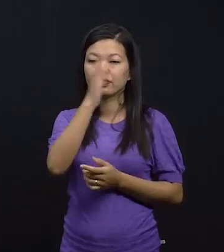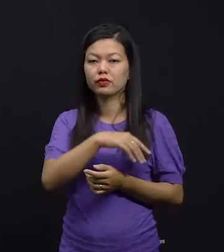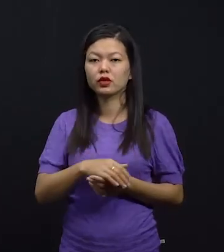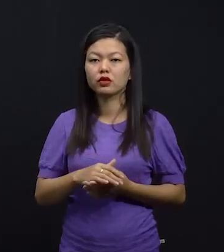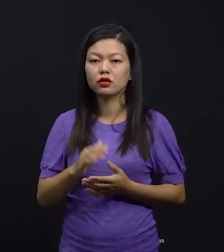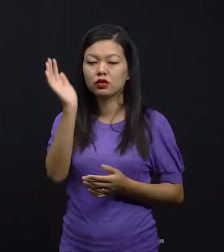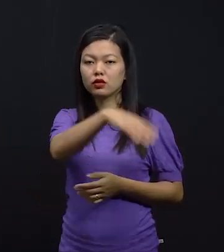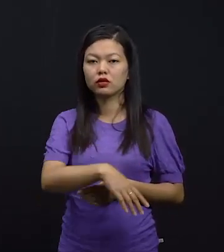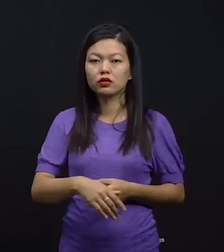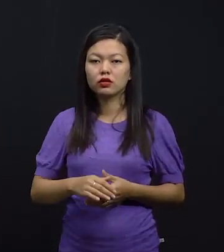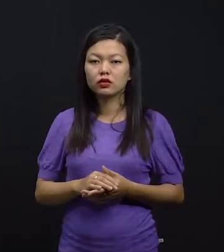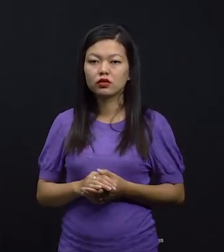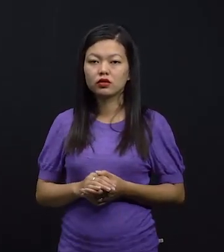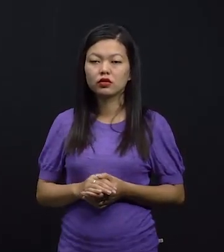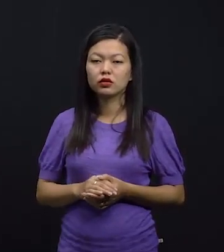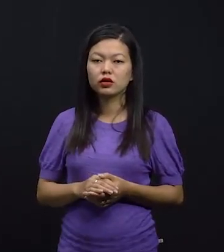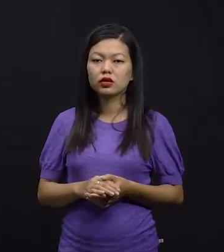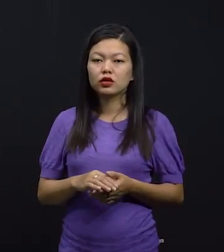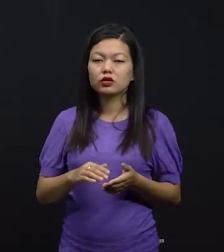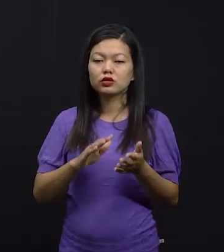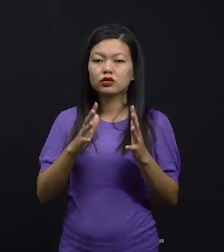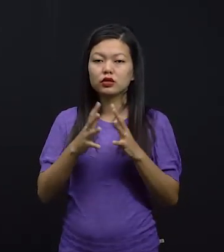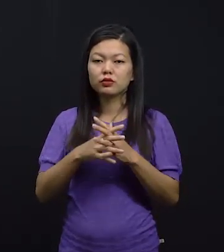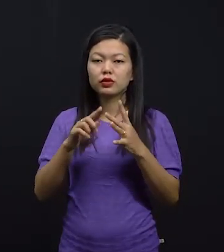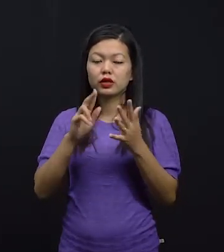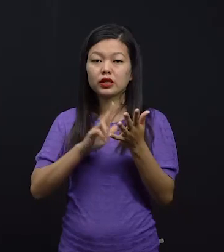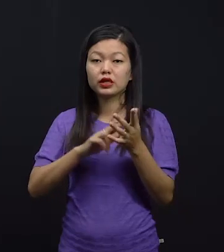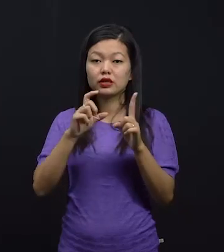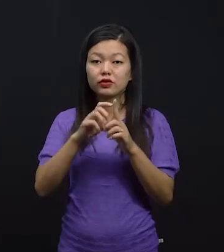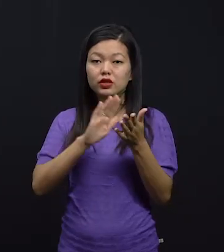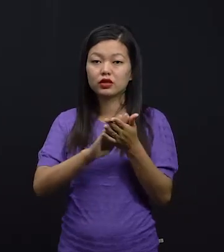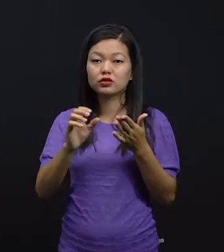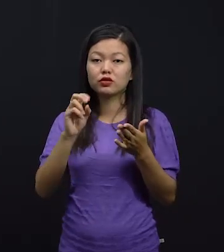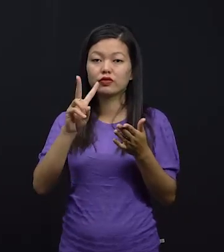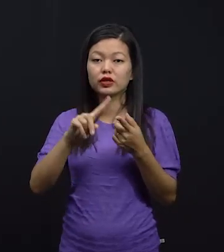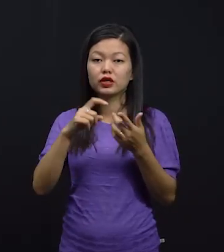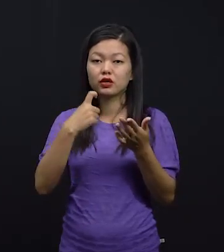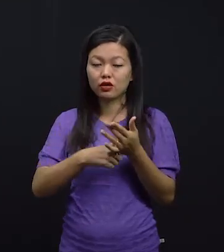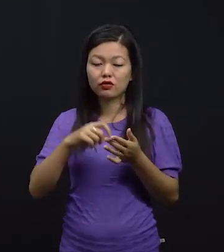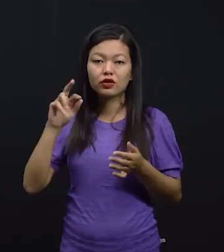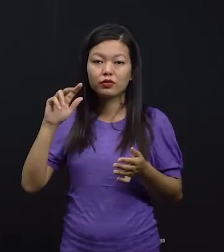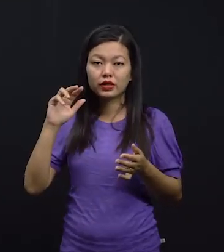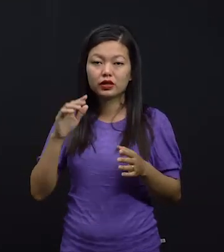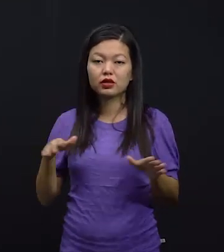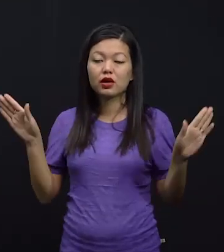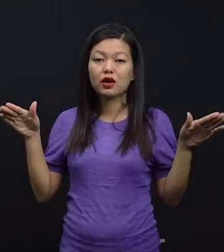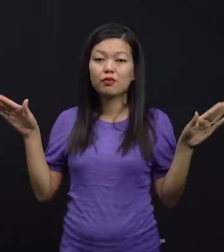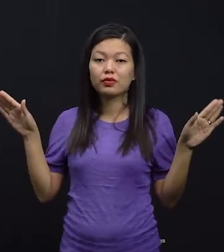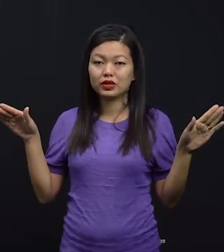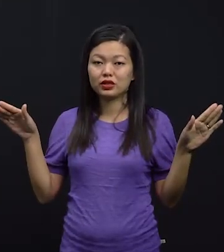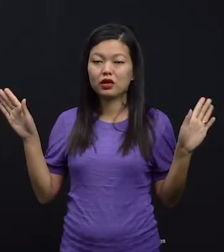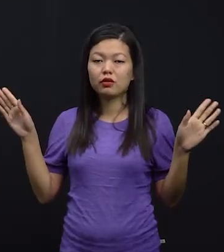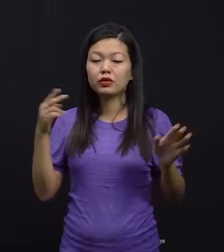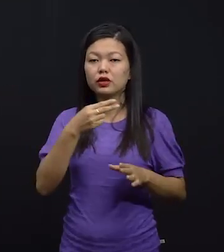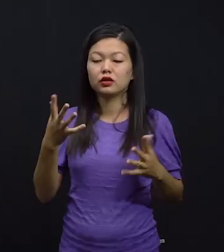needs to know the wind hover, it is a bird from the falcon family. We all have been hearing of Amur falcon in Nagaland, which is